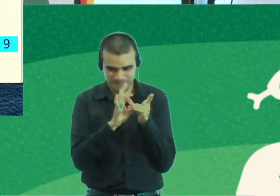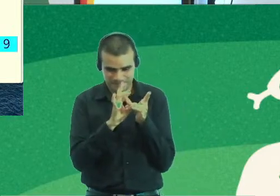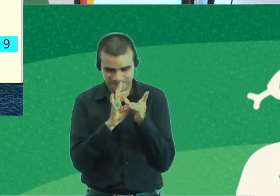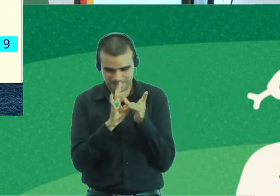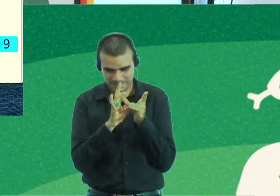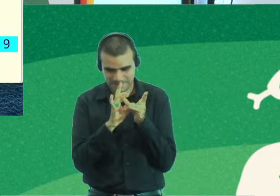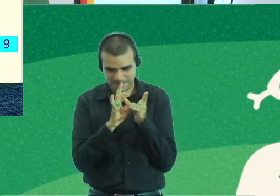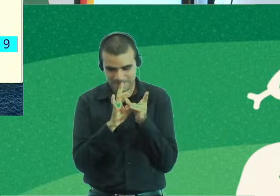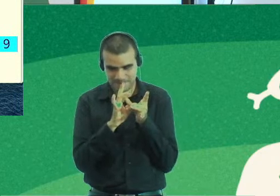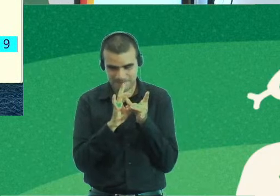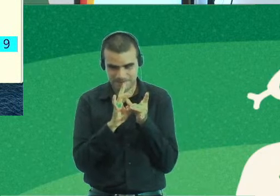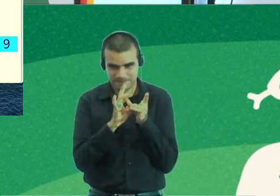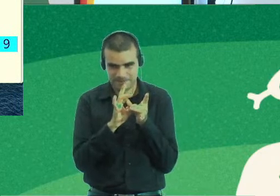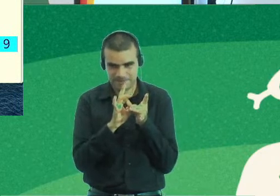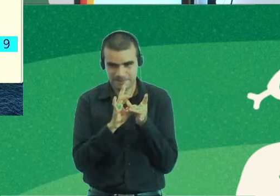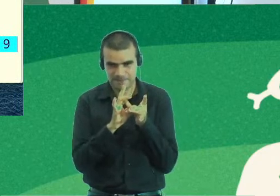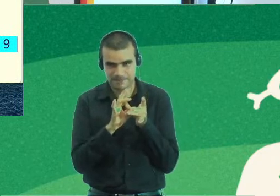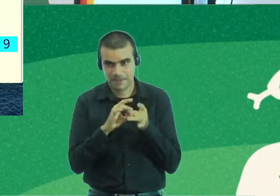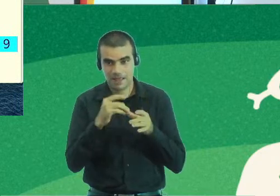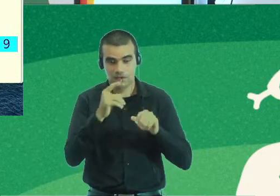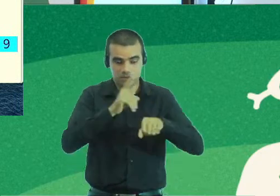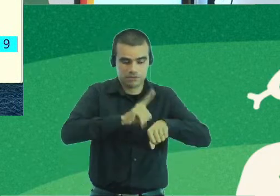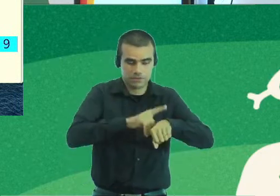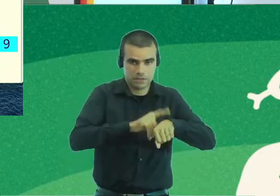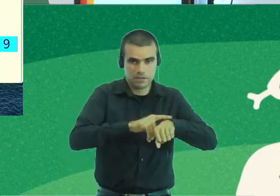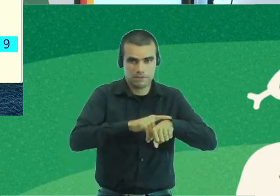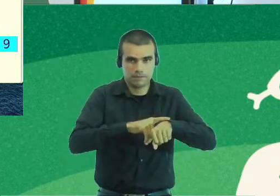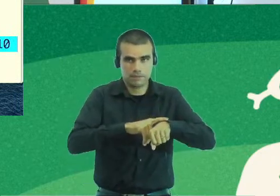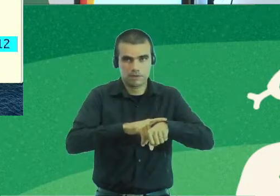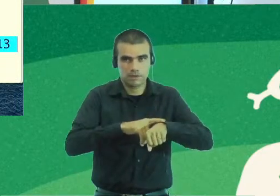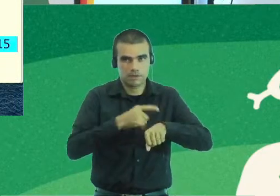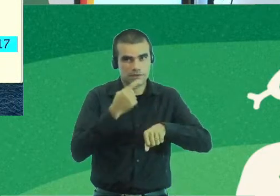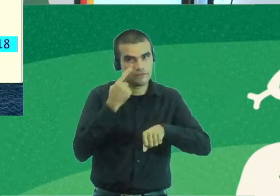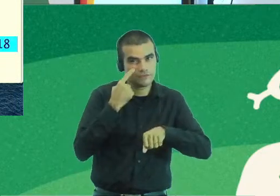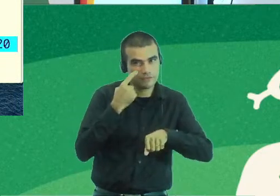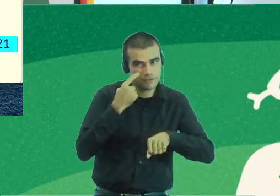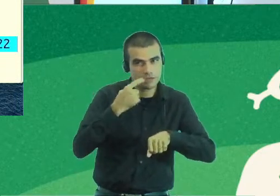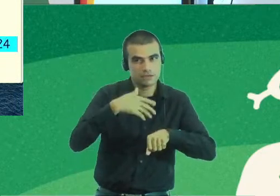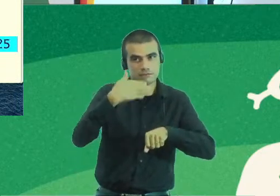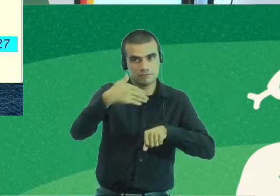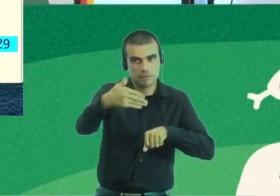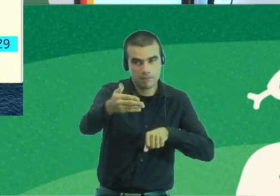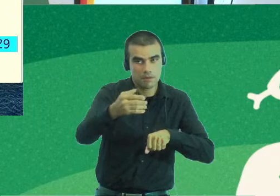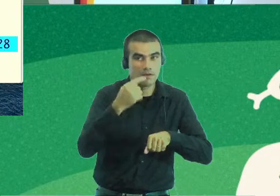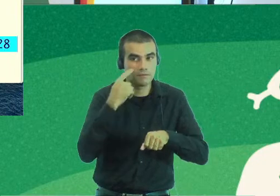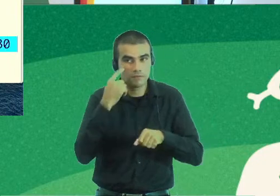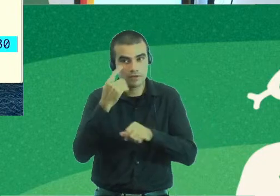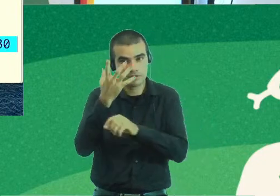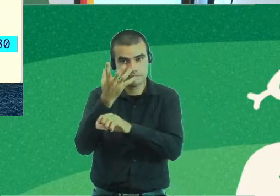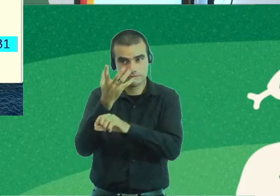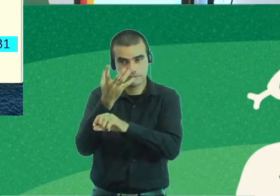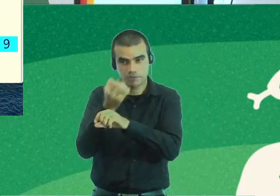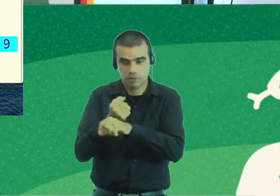return the next one. So I'm going to see if there is any in there. So I'm going to loop through all these,